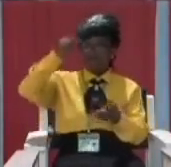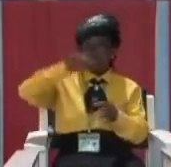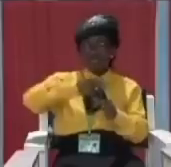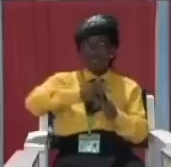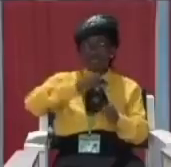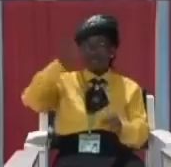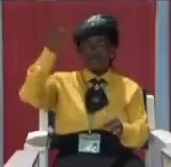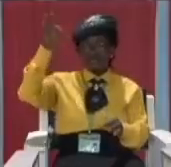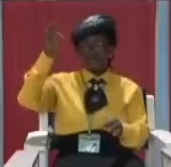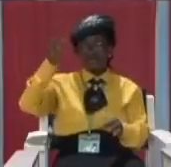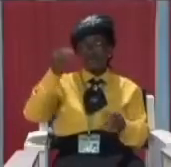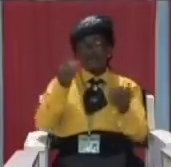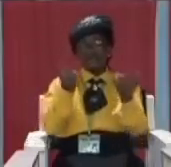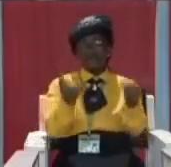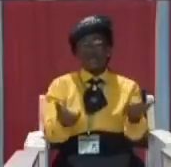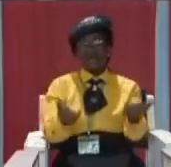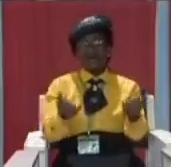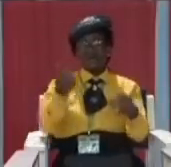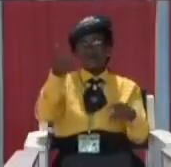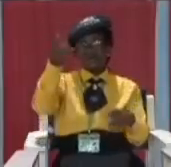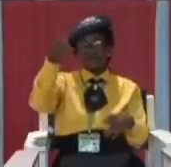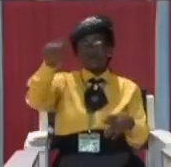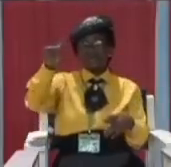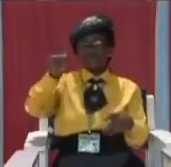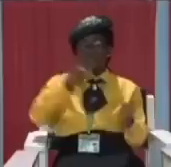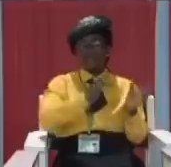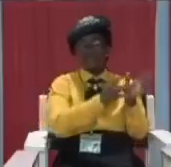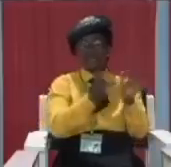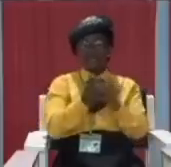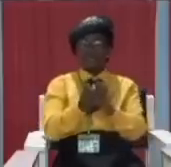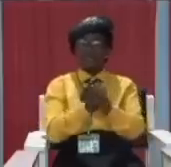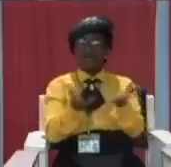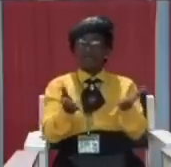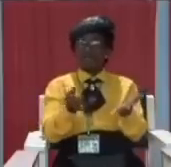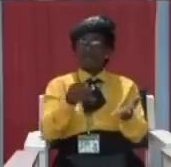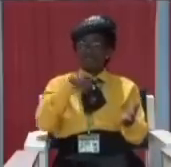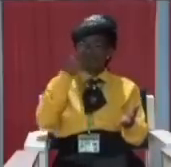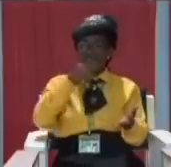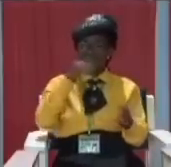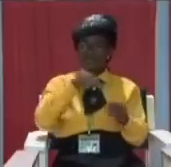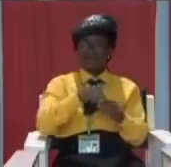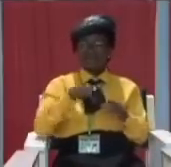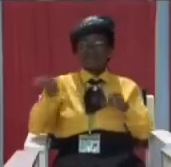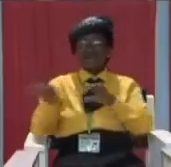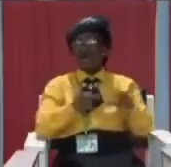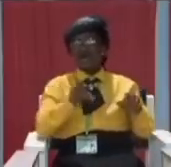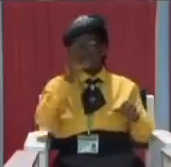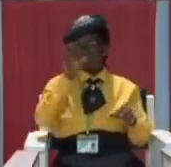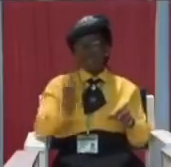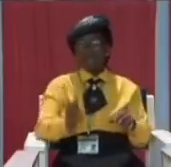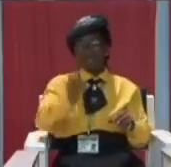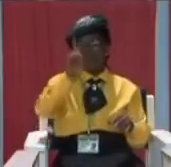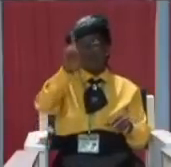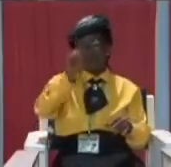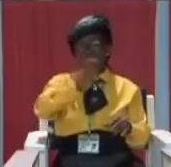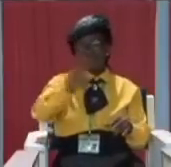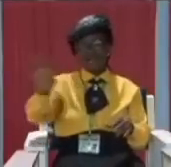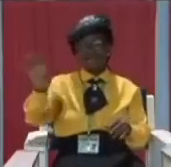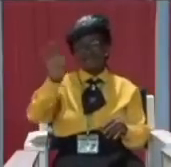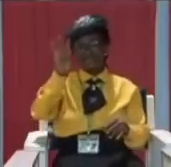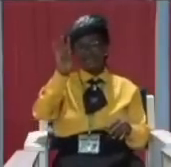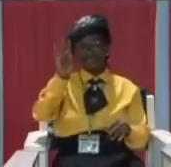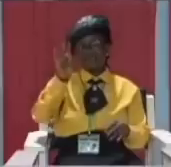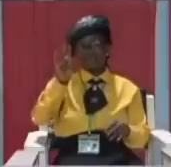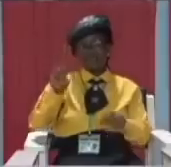Now, the Bible says in Acts chapter 1, verse 8,